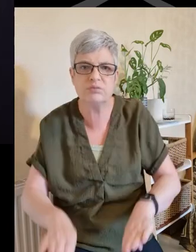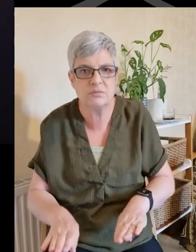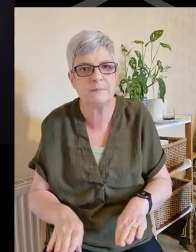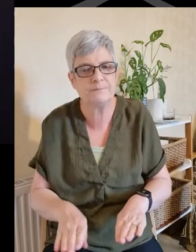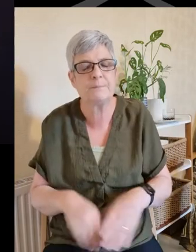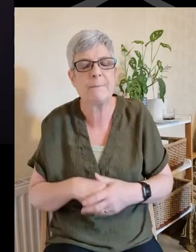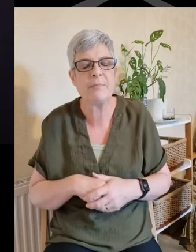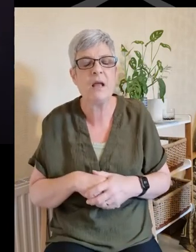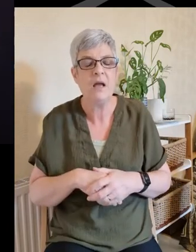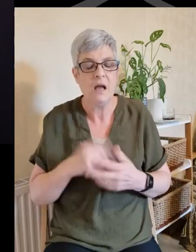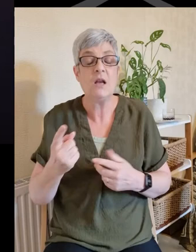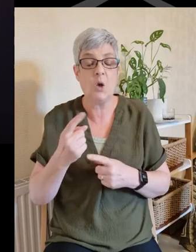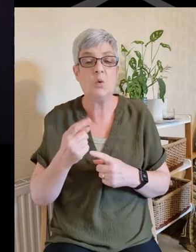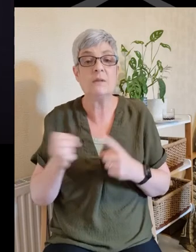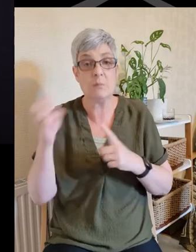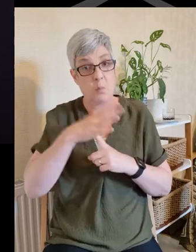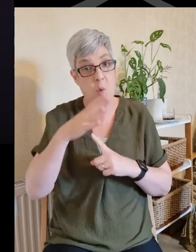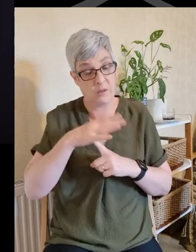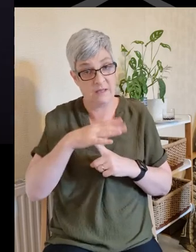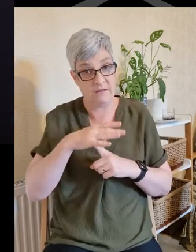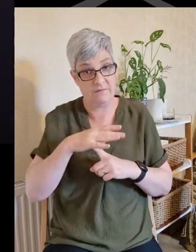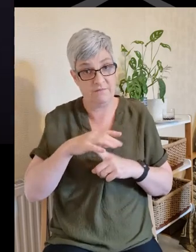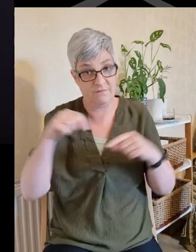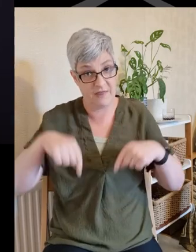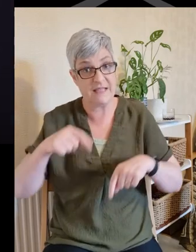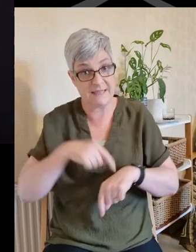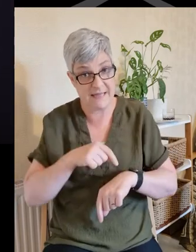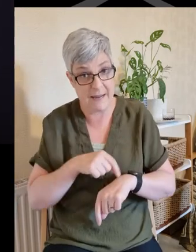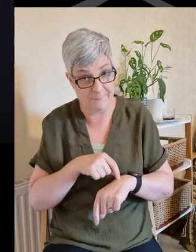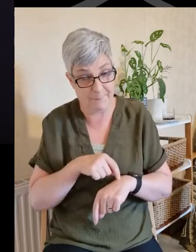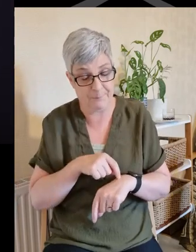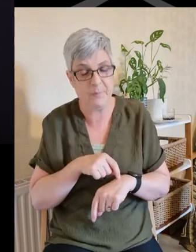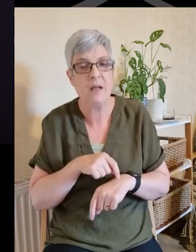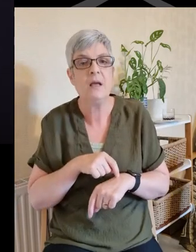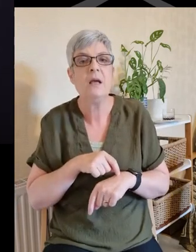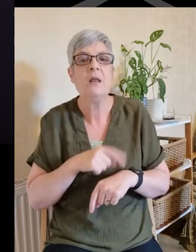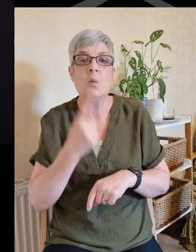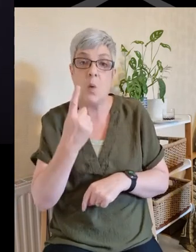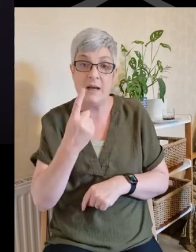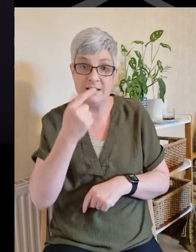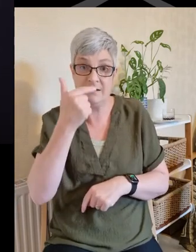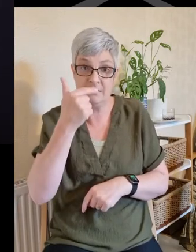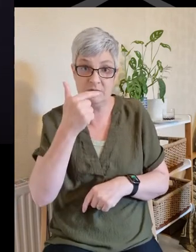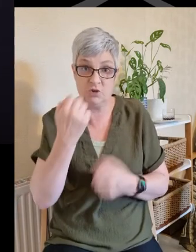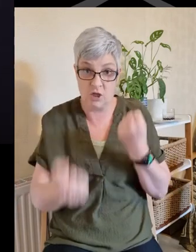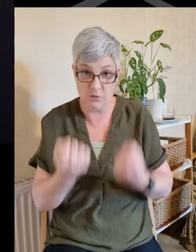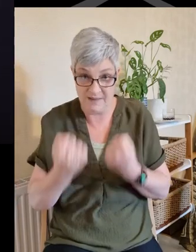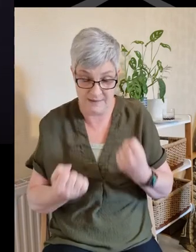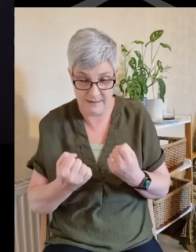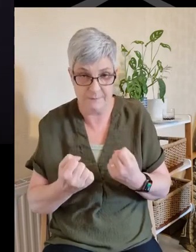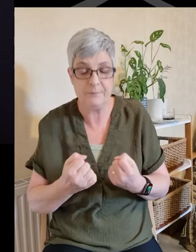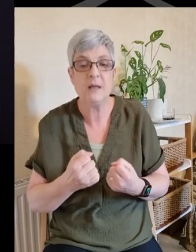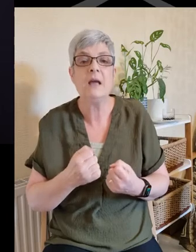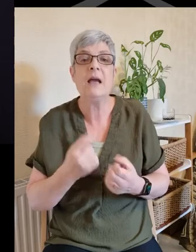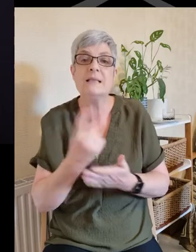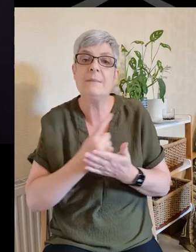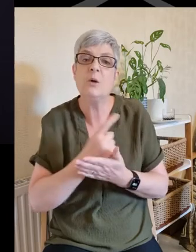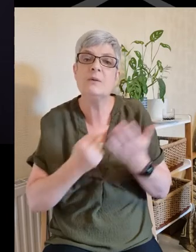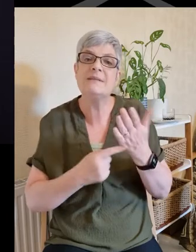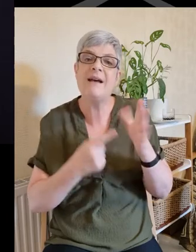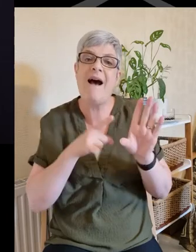Now, it's particularly significant for our time, I think, that one of the seven judgments is on Tyre, chapter